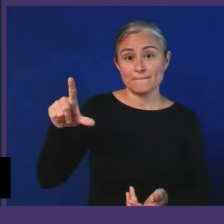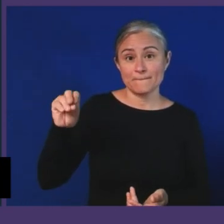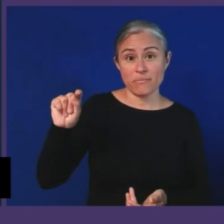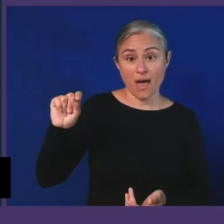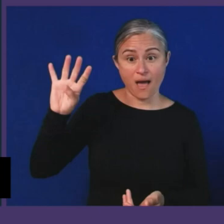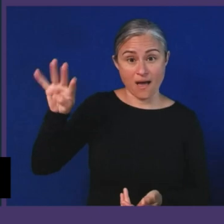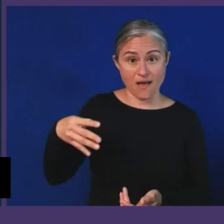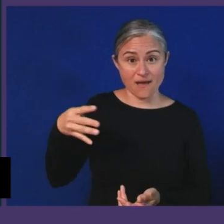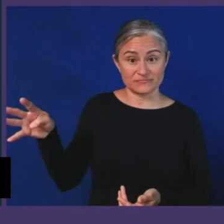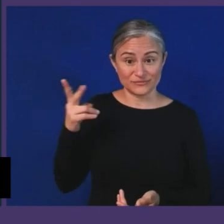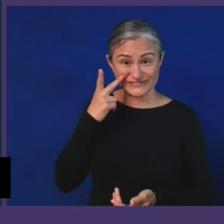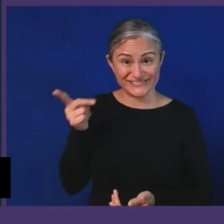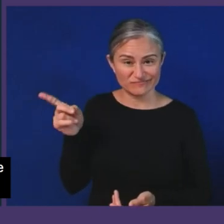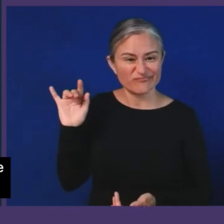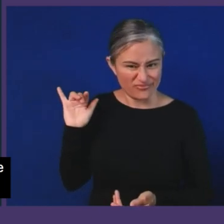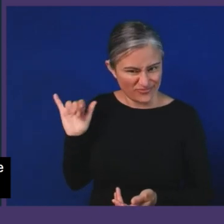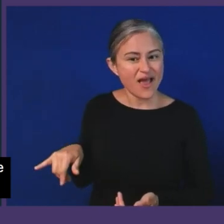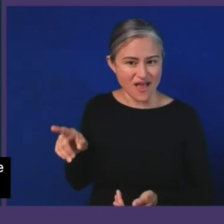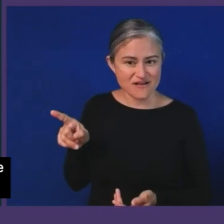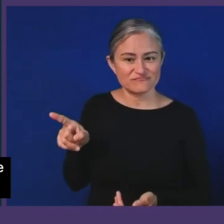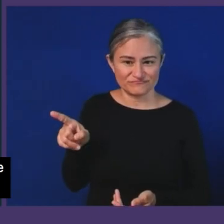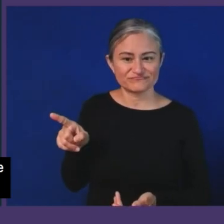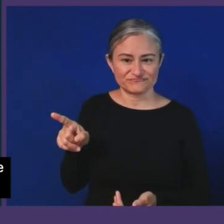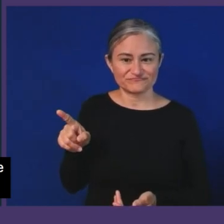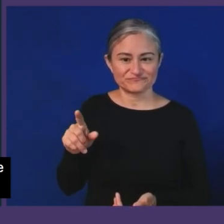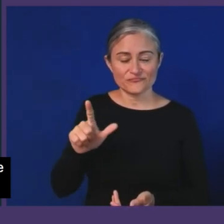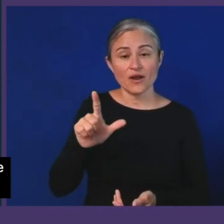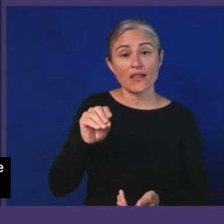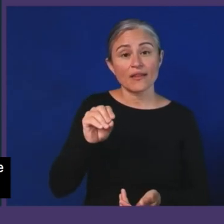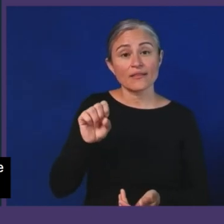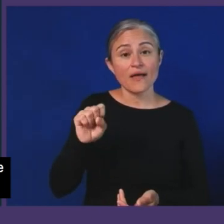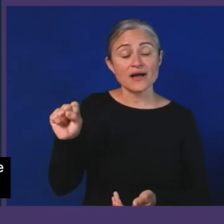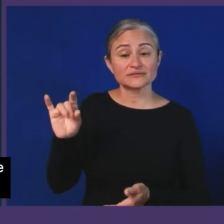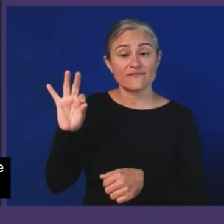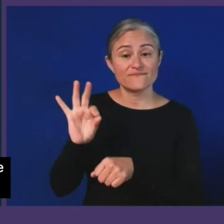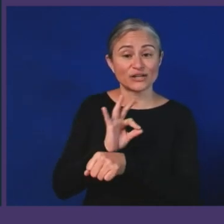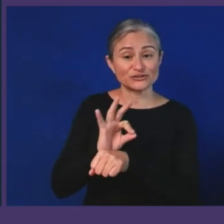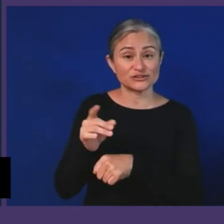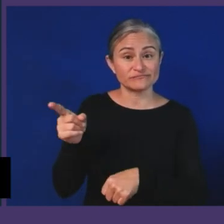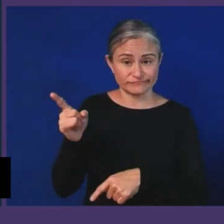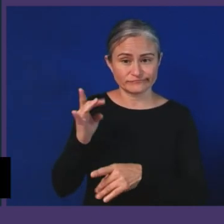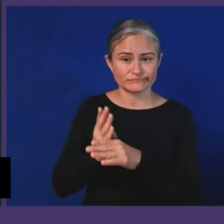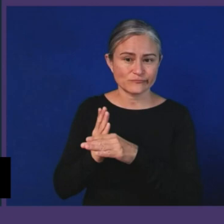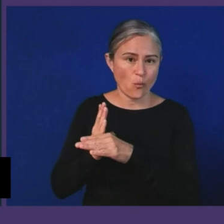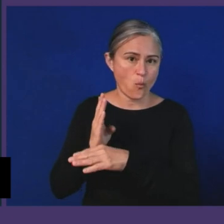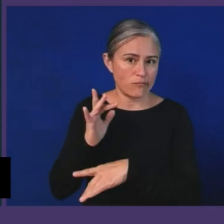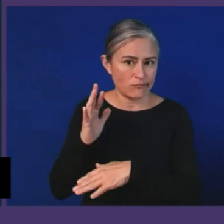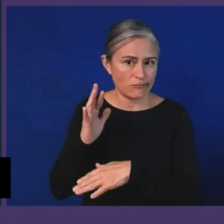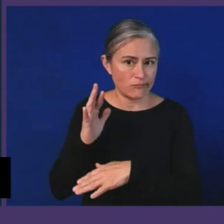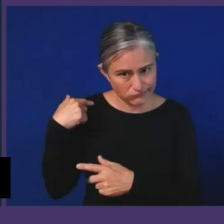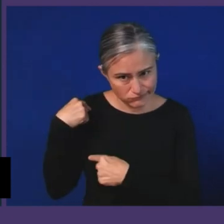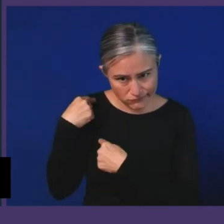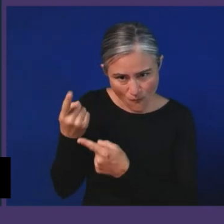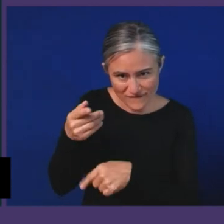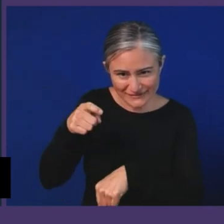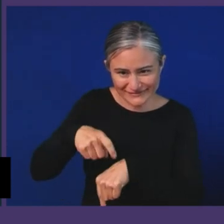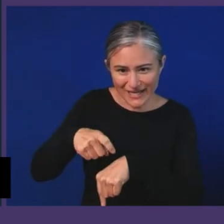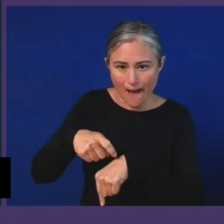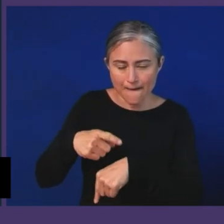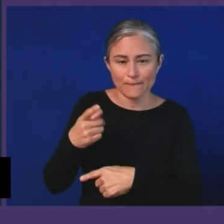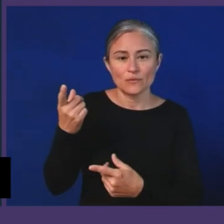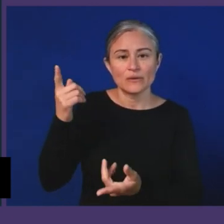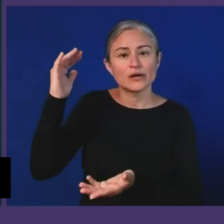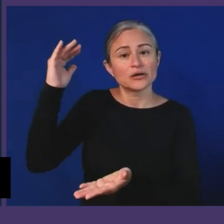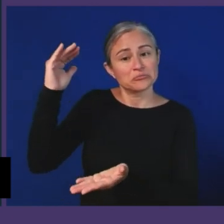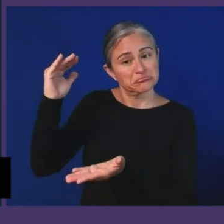function over time as you train, and low loss means that our transformer is predicting the correct, is giving a higher probability to the